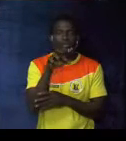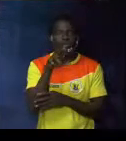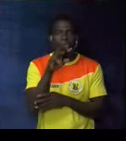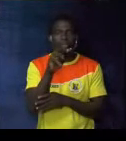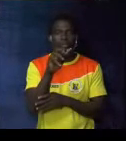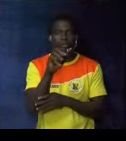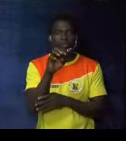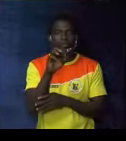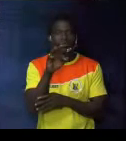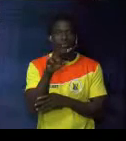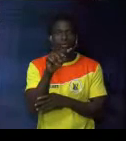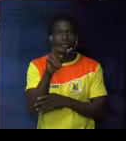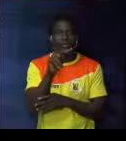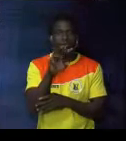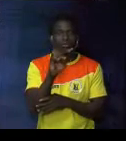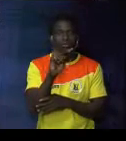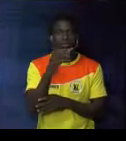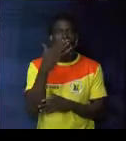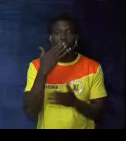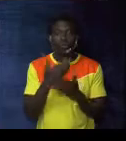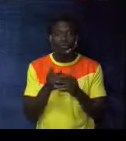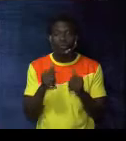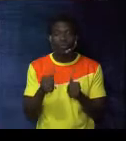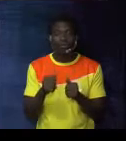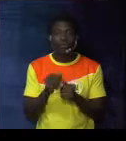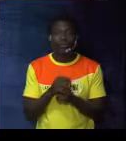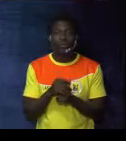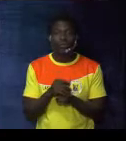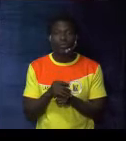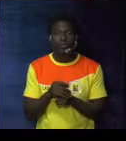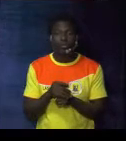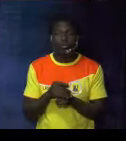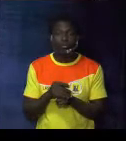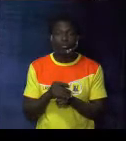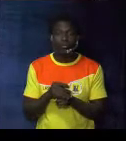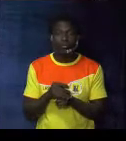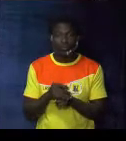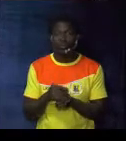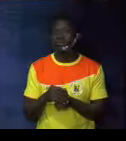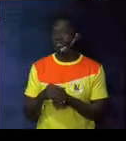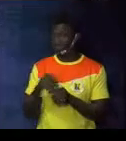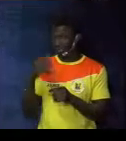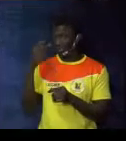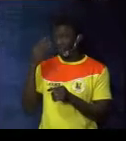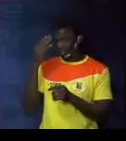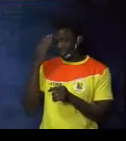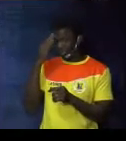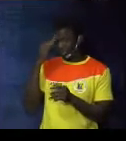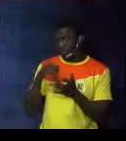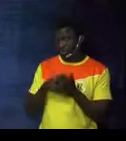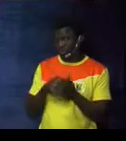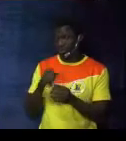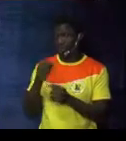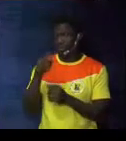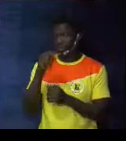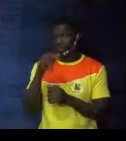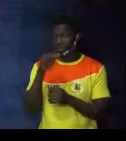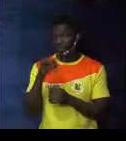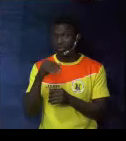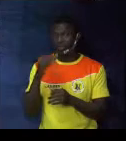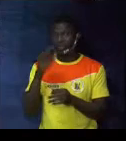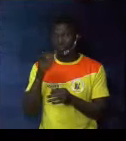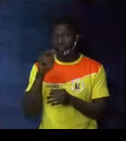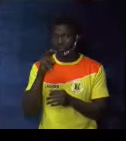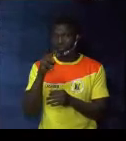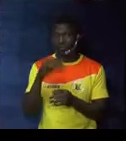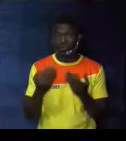circumference. Circumference. Good job, you. Now, note the spelling of circumference, because Auntie Fumi might just ask you to spell it one of these days.